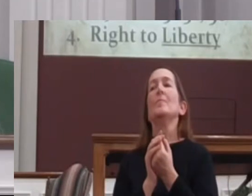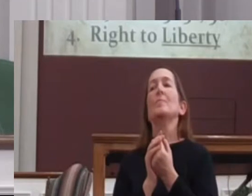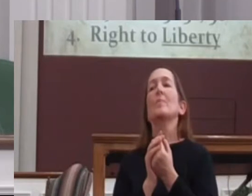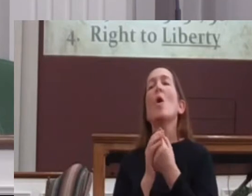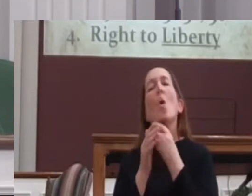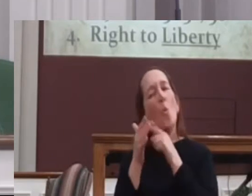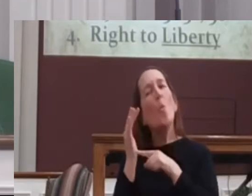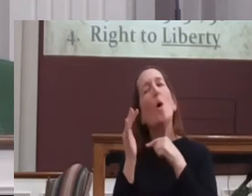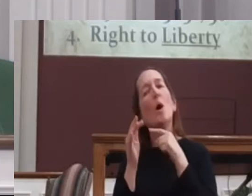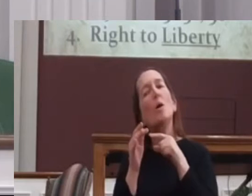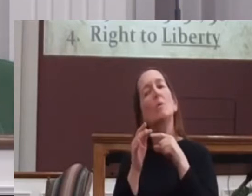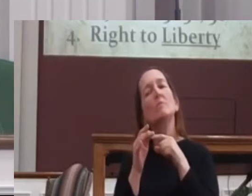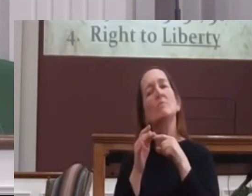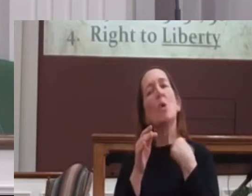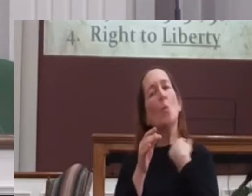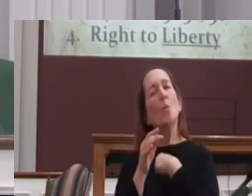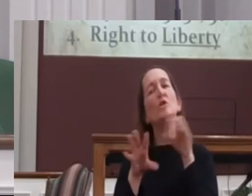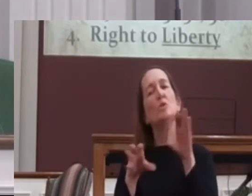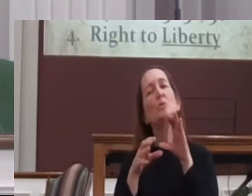What are we going to do